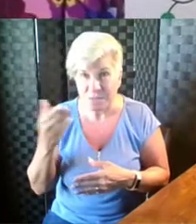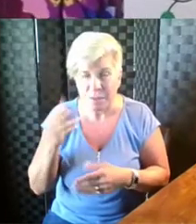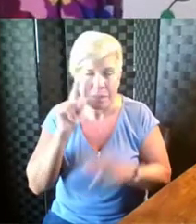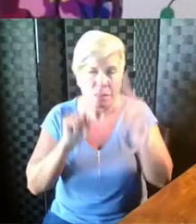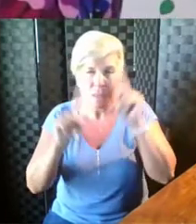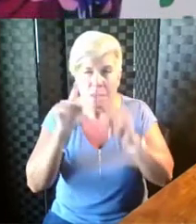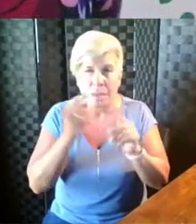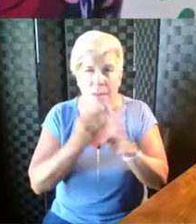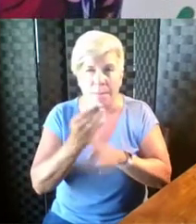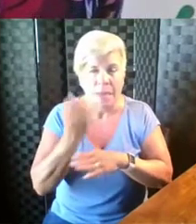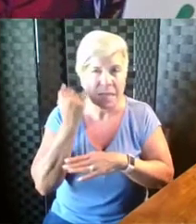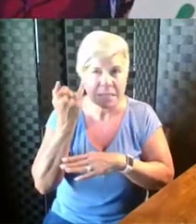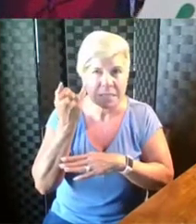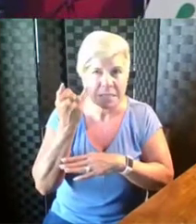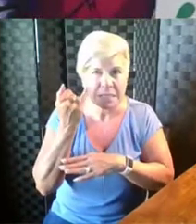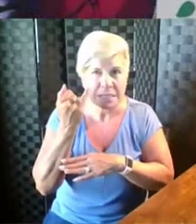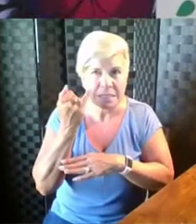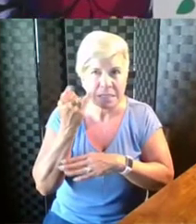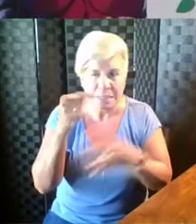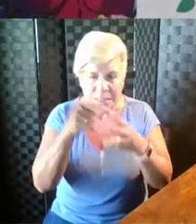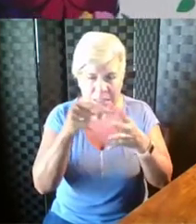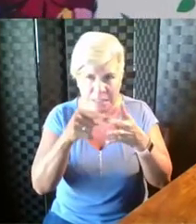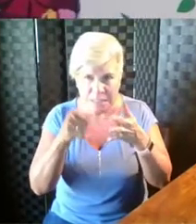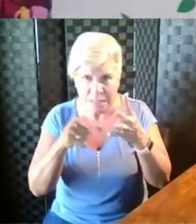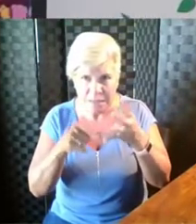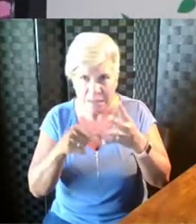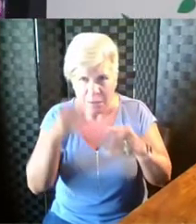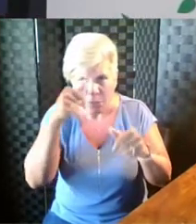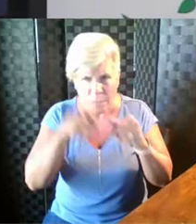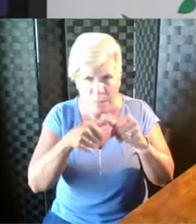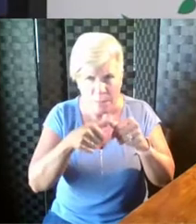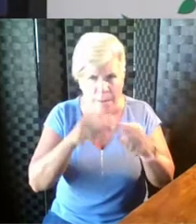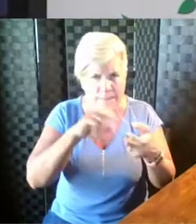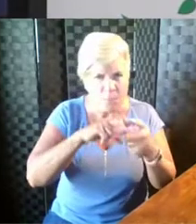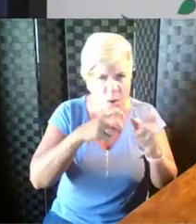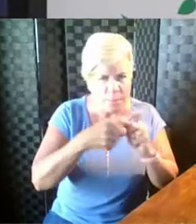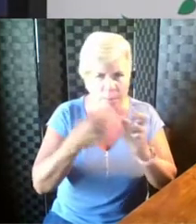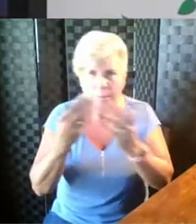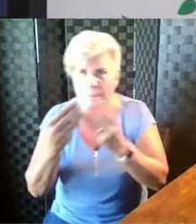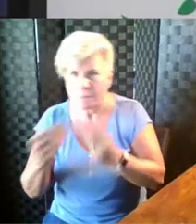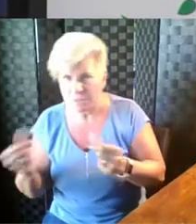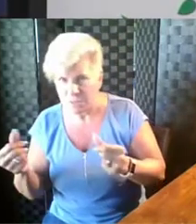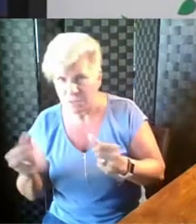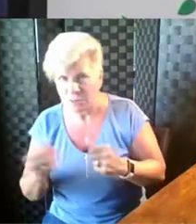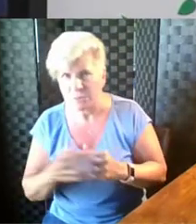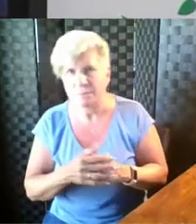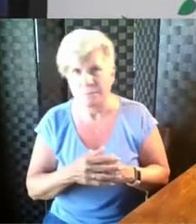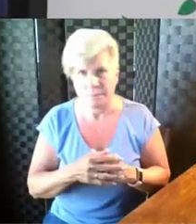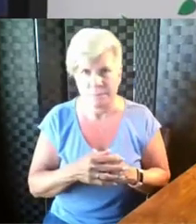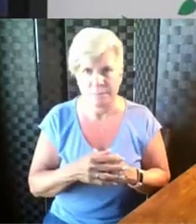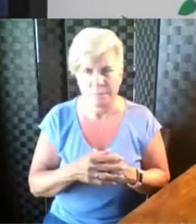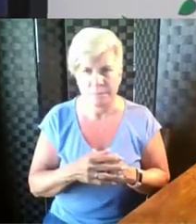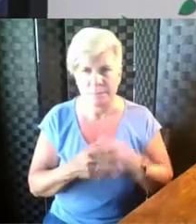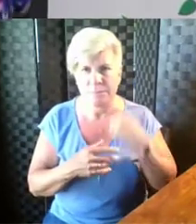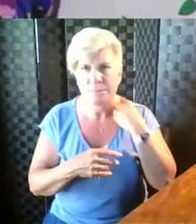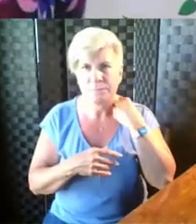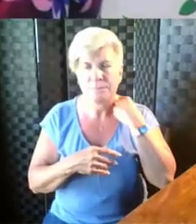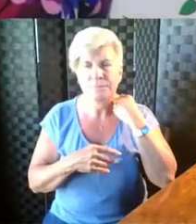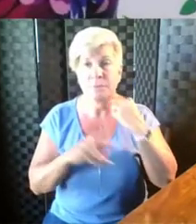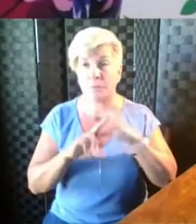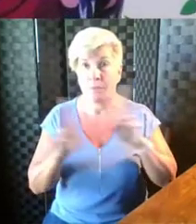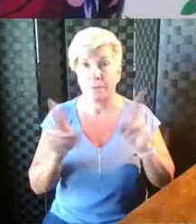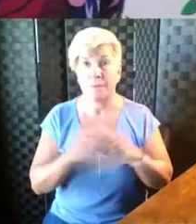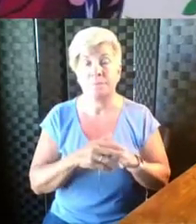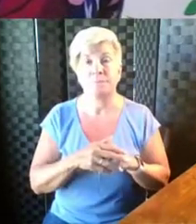main idea, the key details, and remember, the problem and the solution.